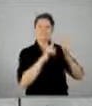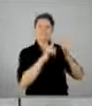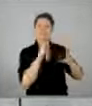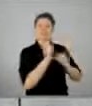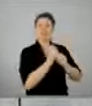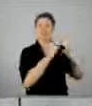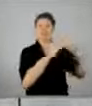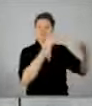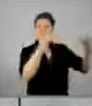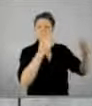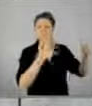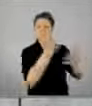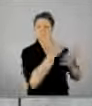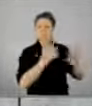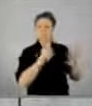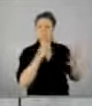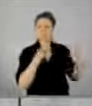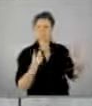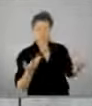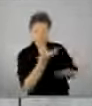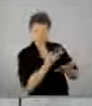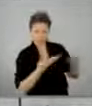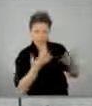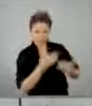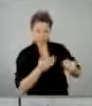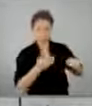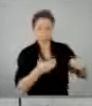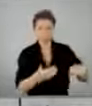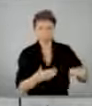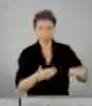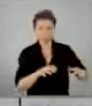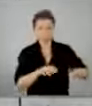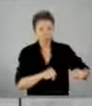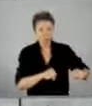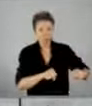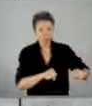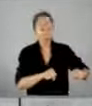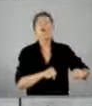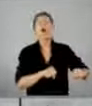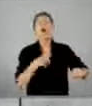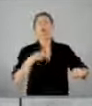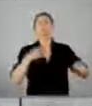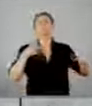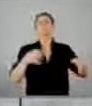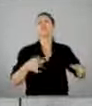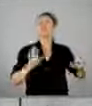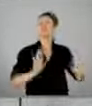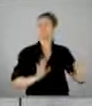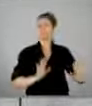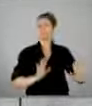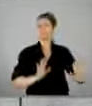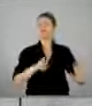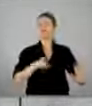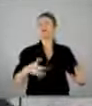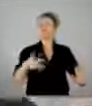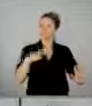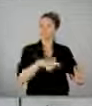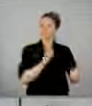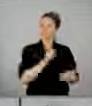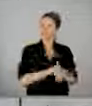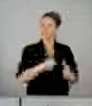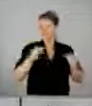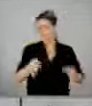where if we want to go further, then it's important that that provision no longer be pursued. So we think in good faith that that is a good way. Now, that